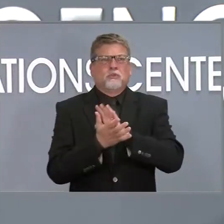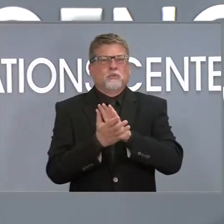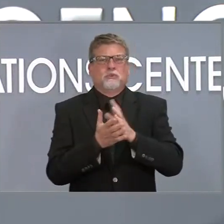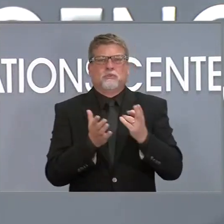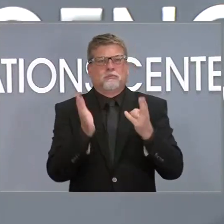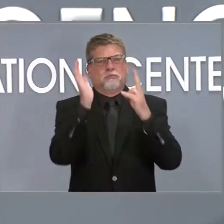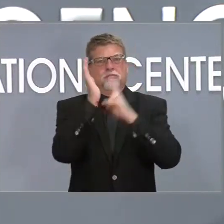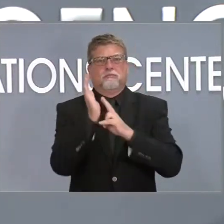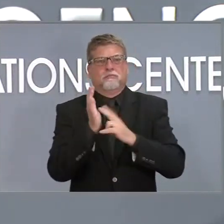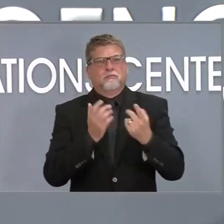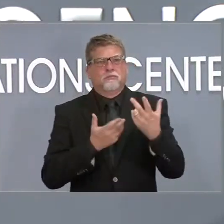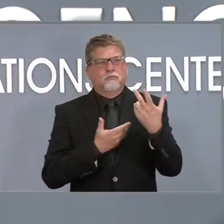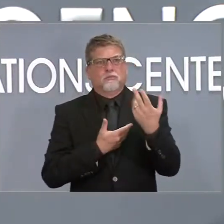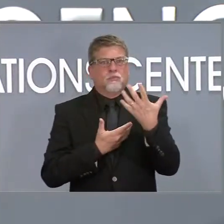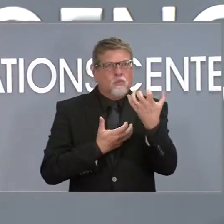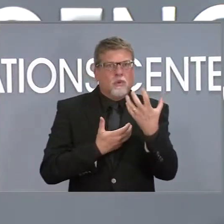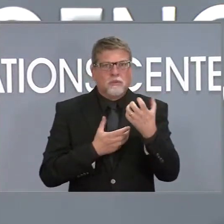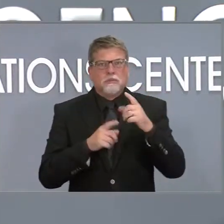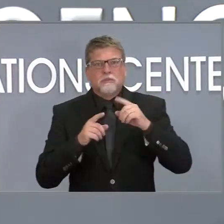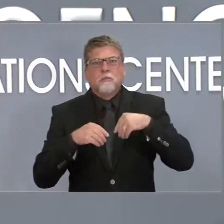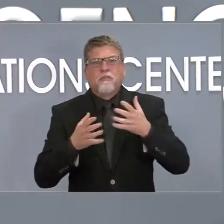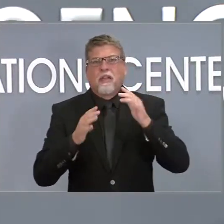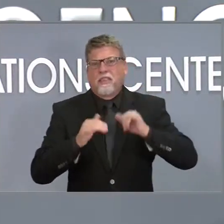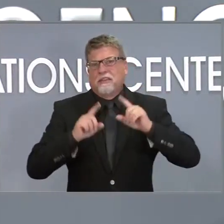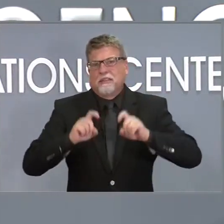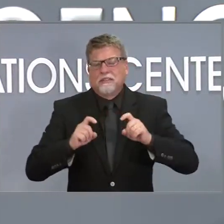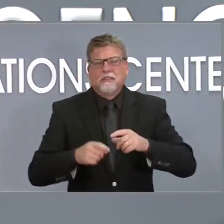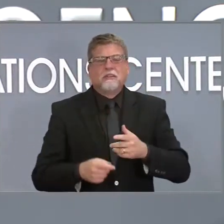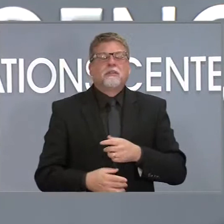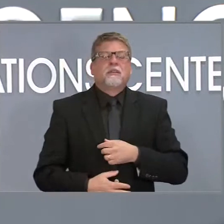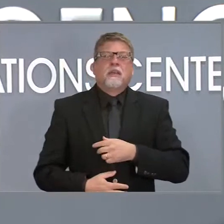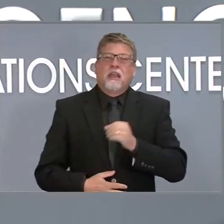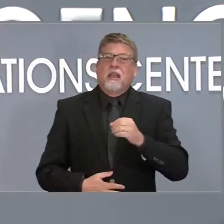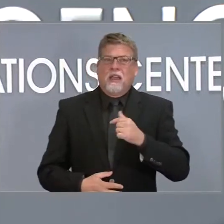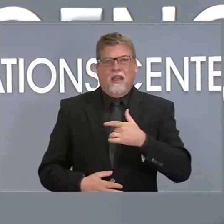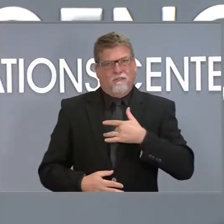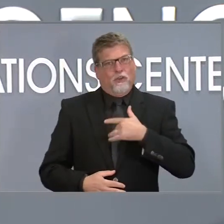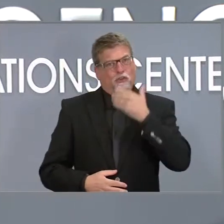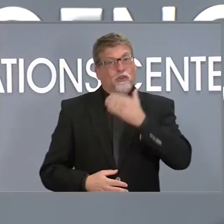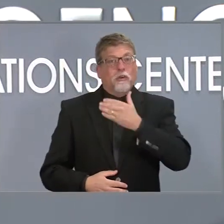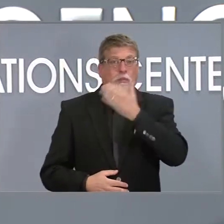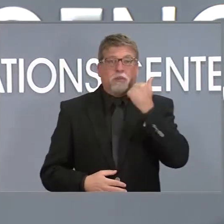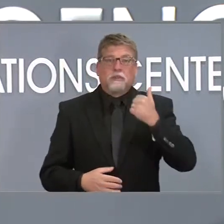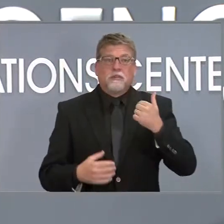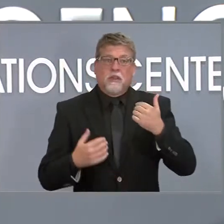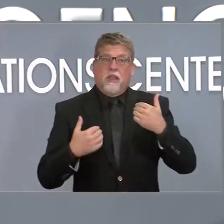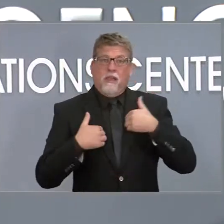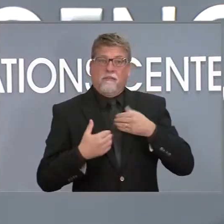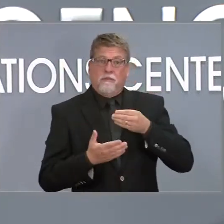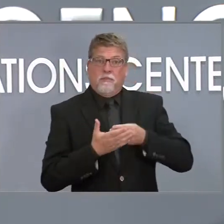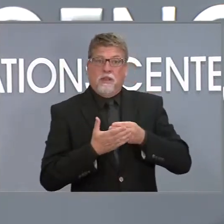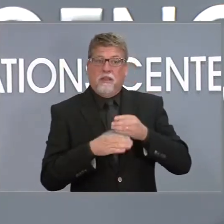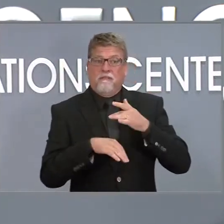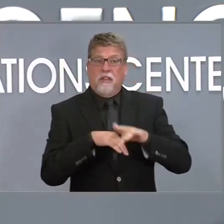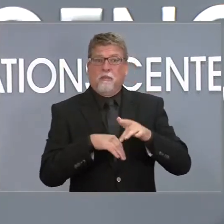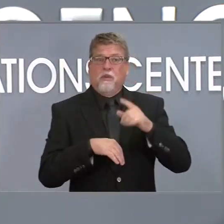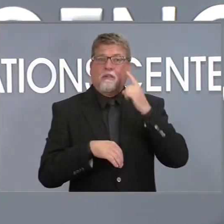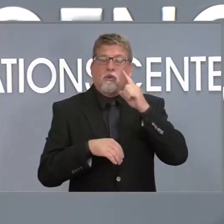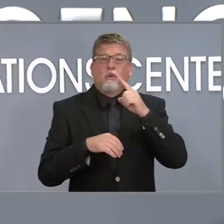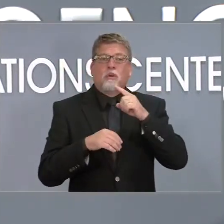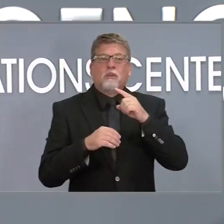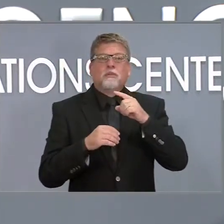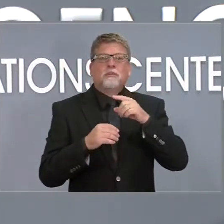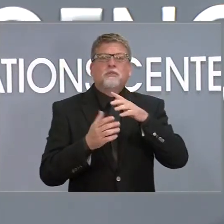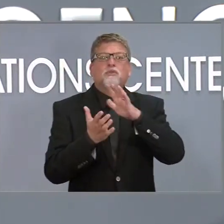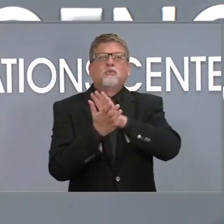us to do testing. And what I'm excited about with school testing actually is the fact that there is funding to expand access to school